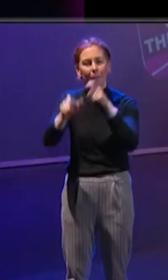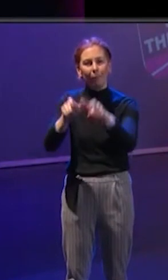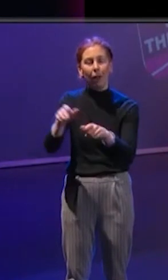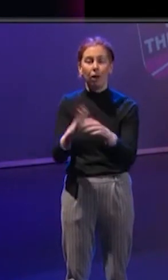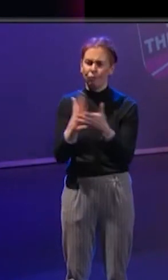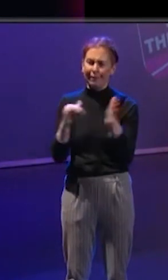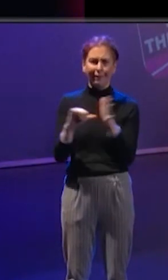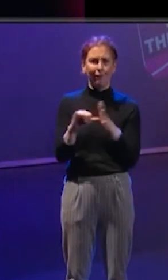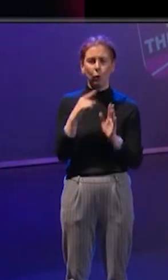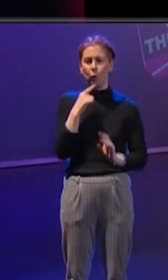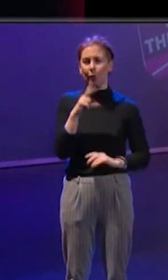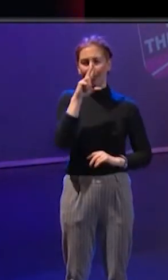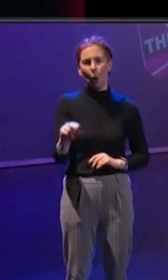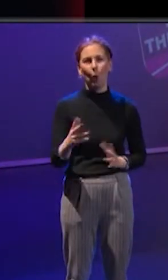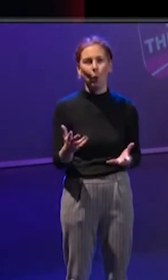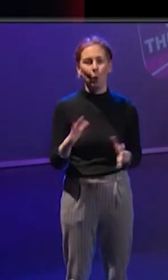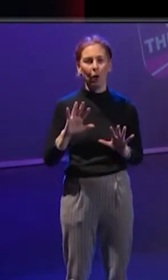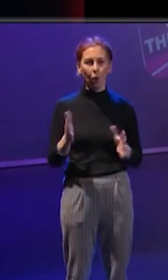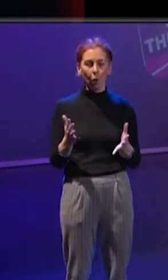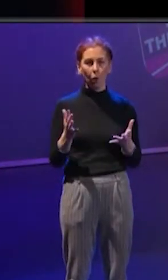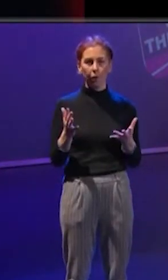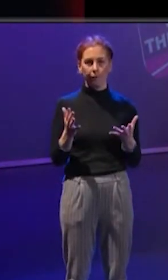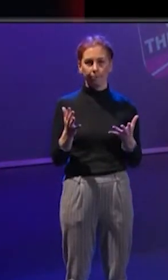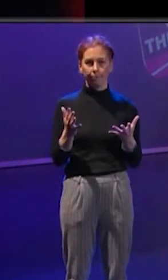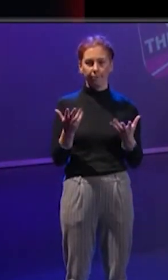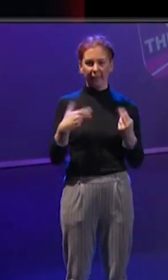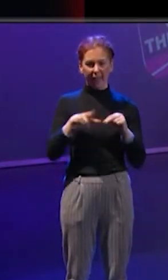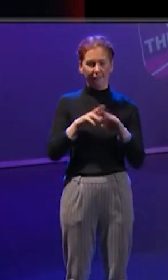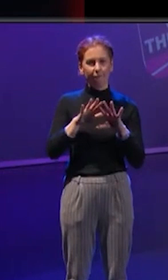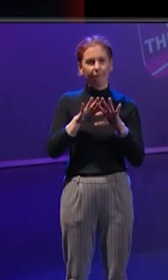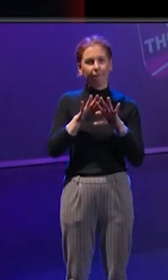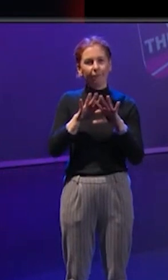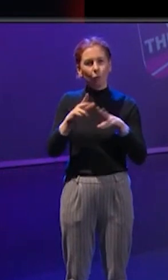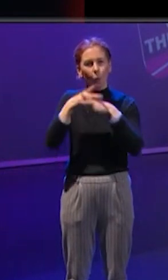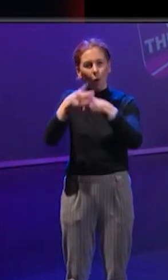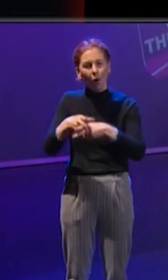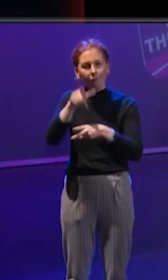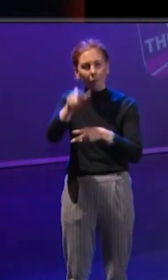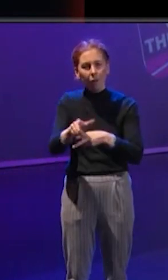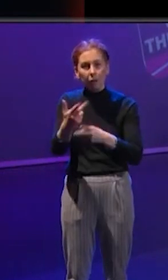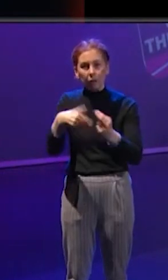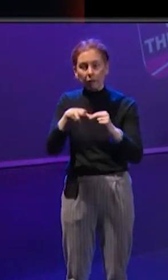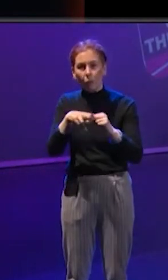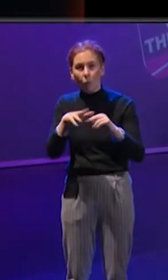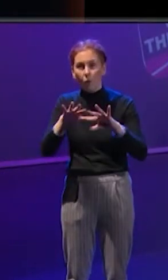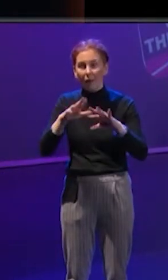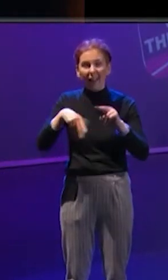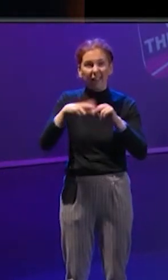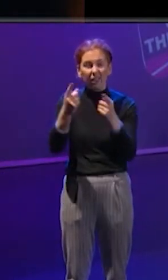look up, you know, turn around to someone and try and look after them because something has happened or because nothing has happened, and that's really